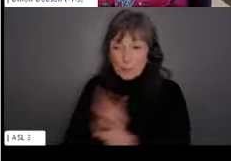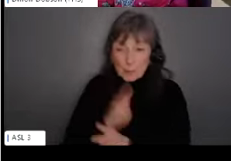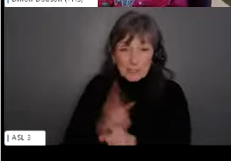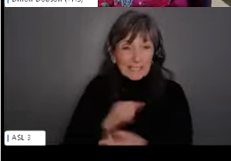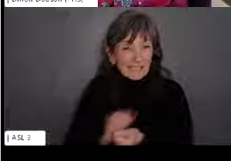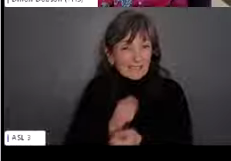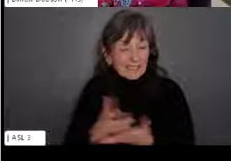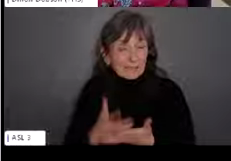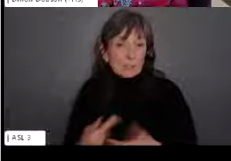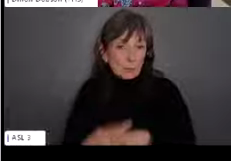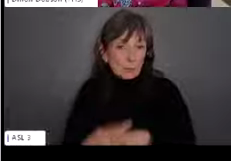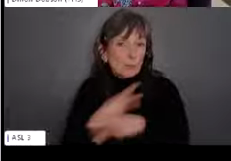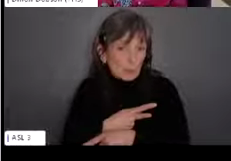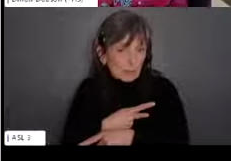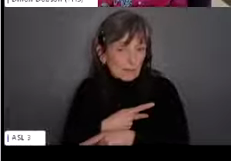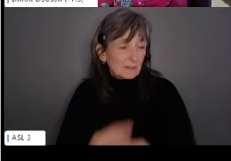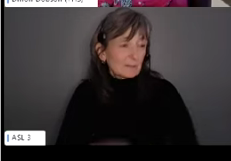disease.